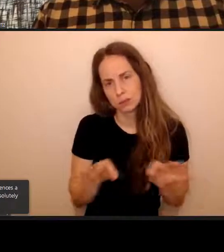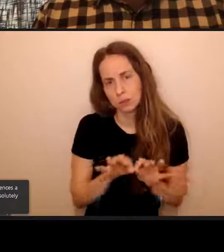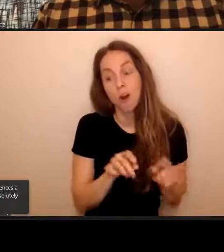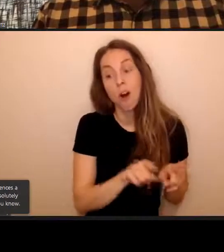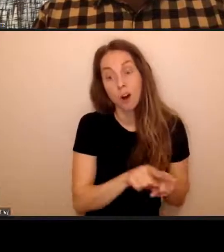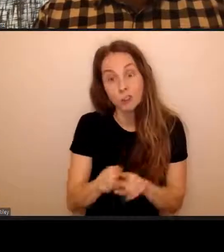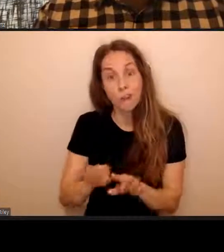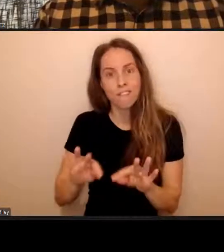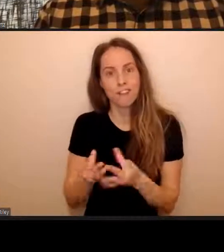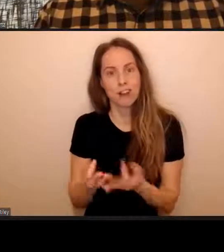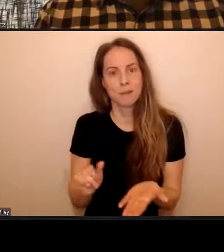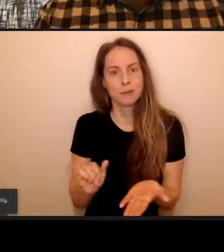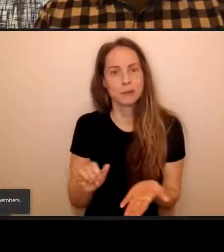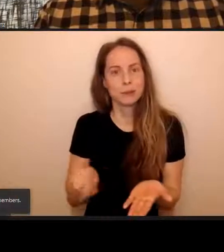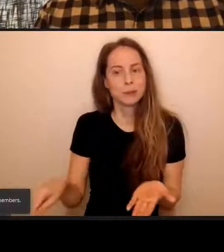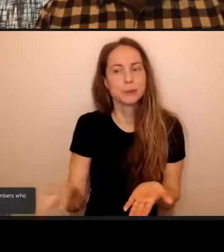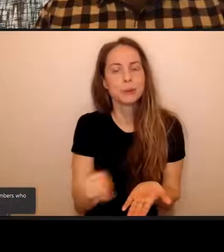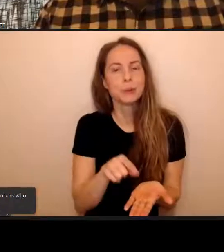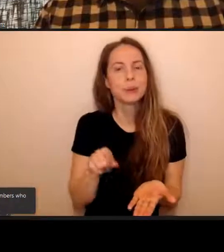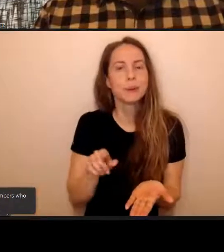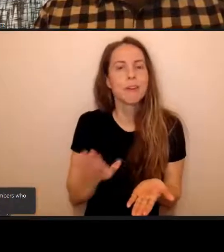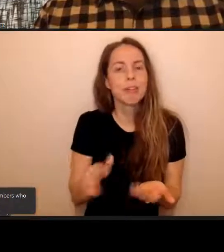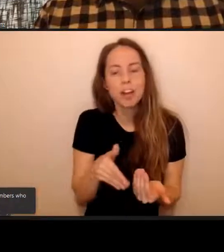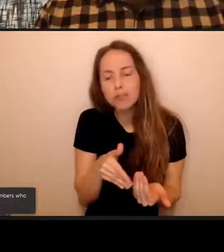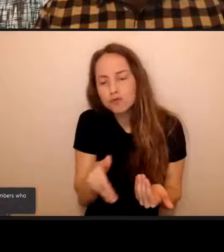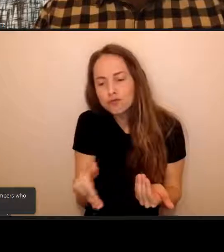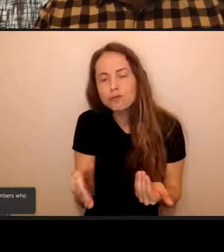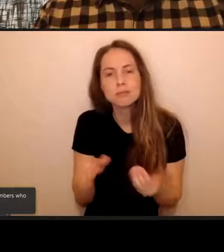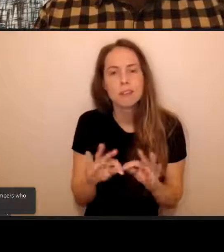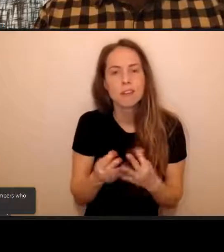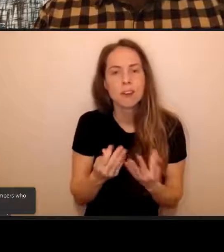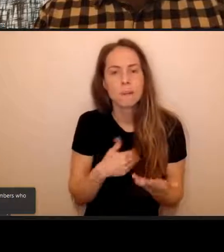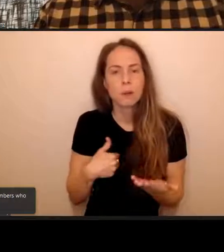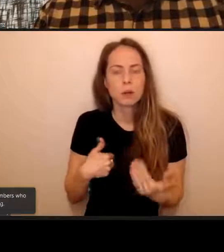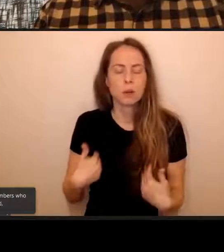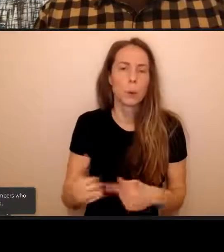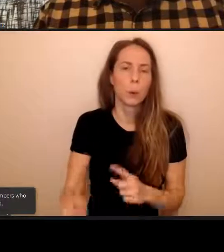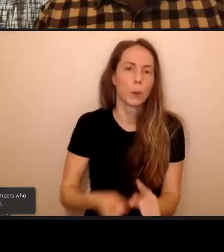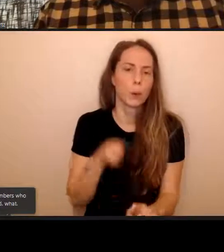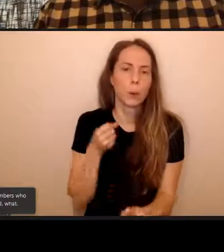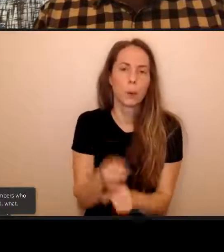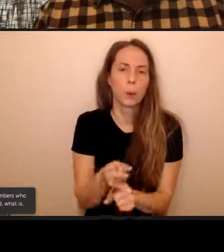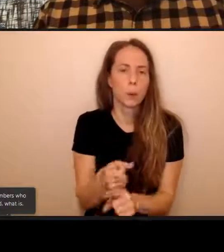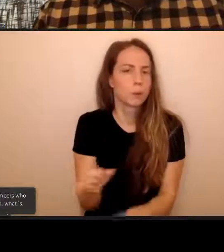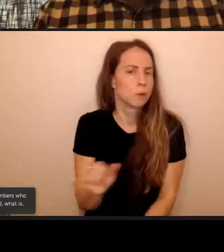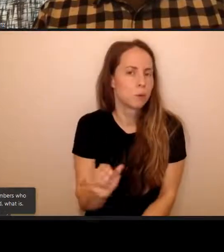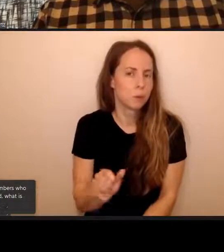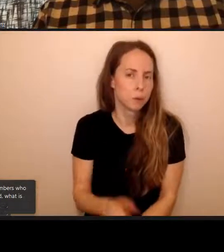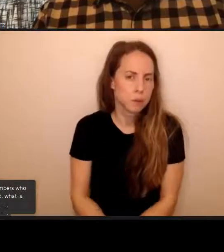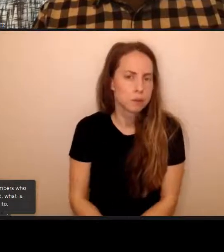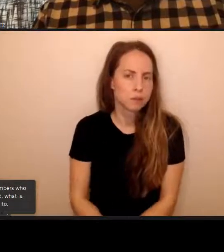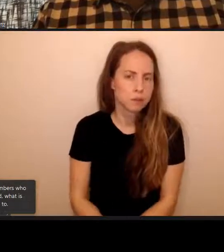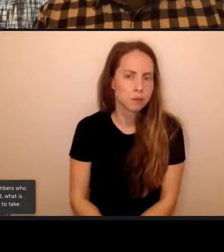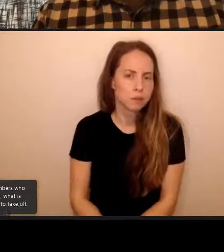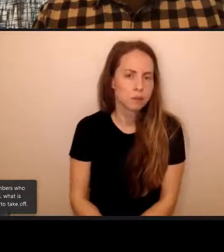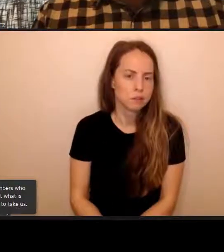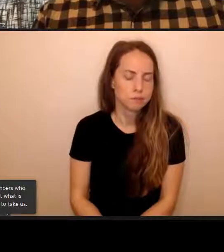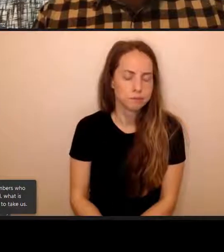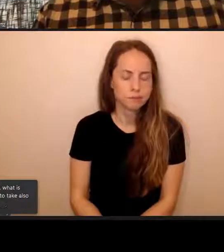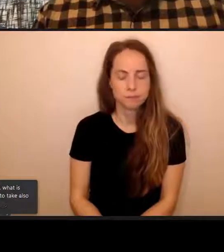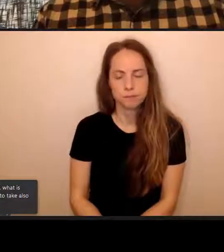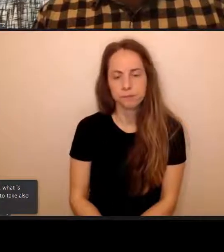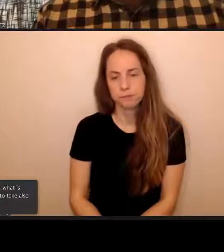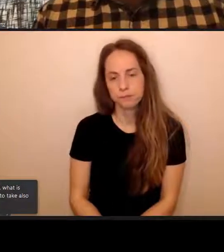the immediate family members who are so impacted by what's happened and what is going, and what it's going to take also